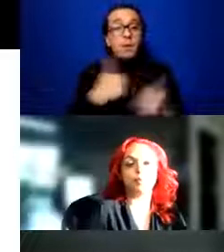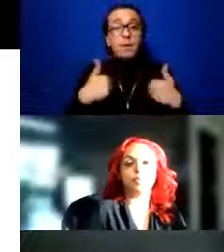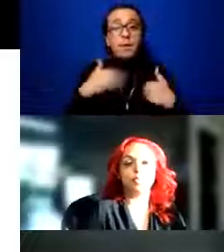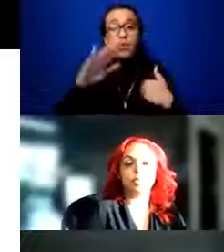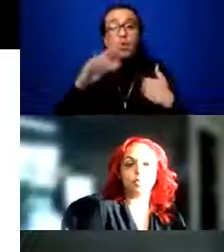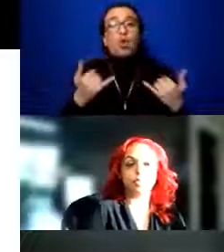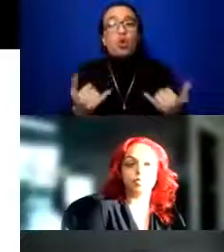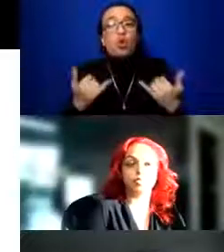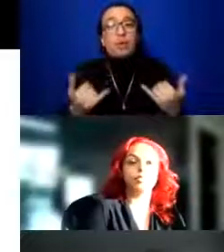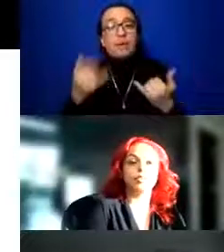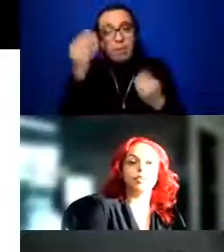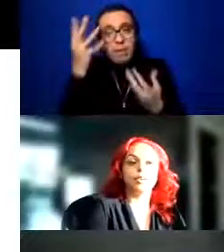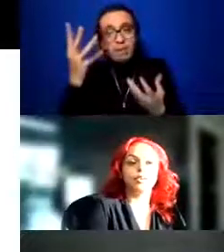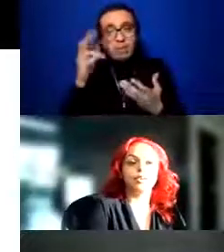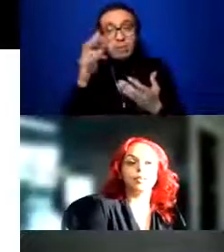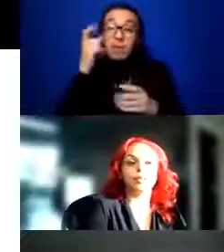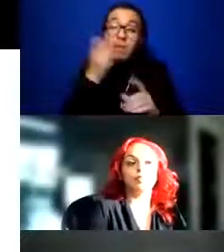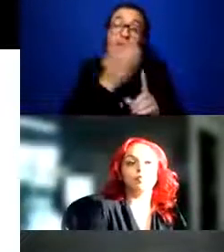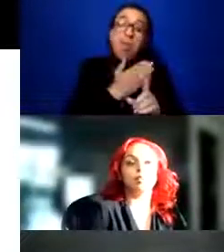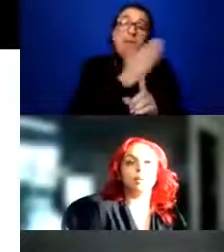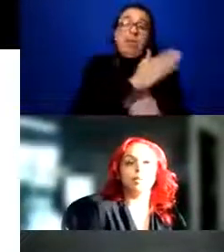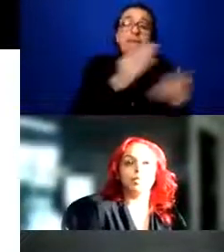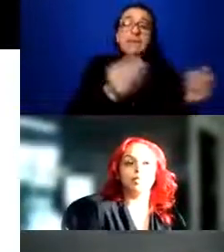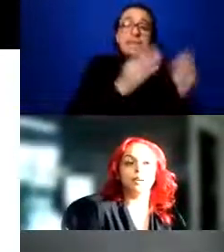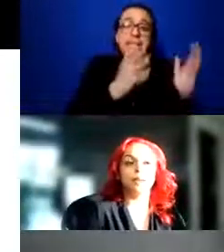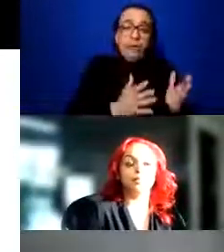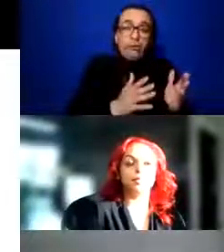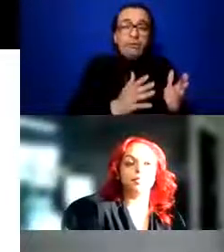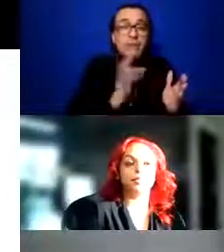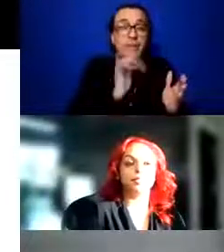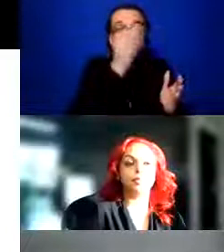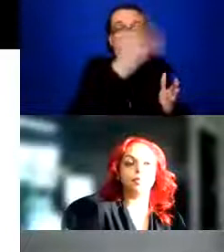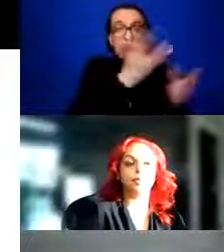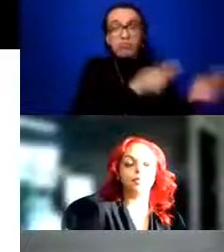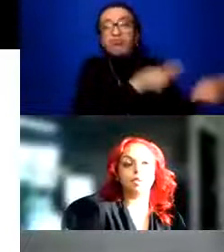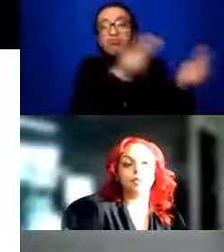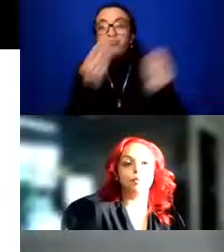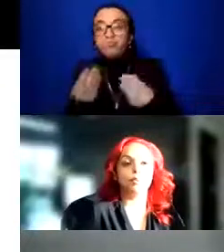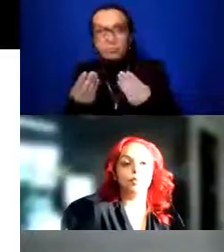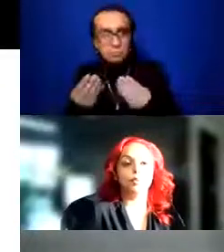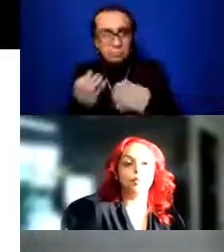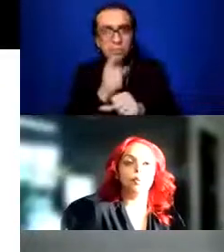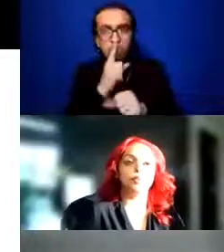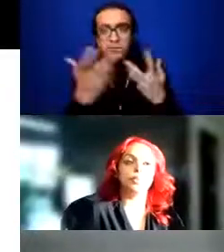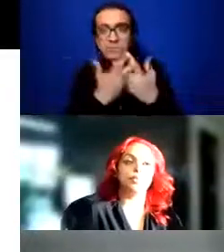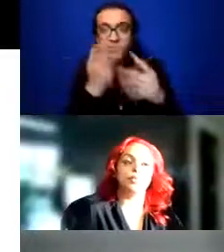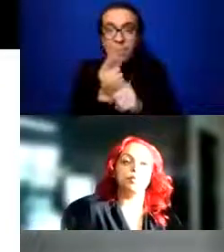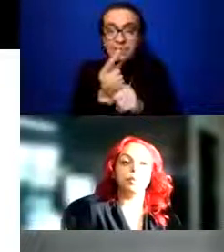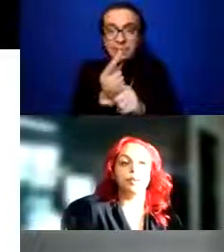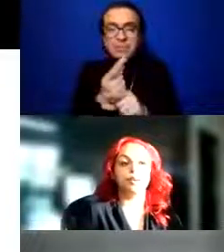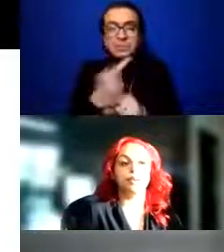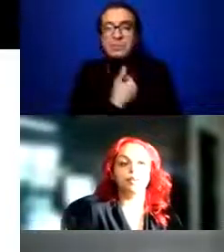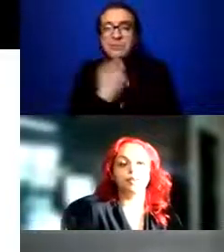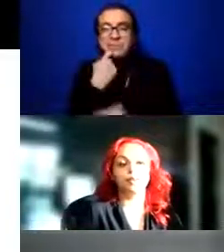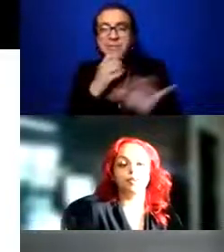from the previous facilitators. So if some updates have happened since we've taken over, we want to make sure that